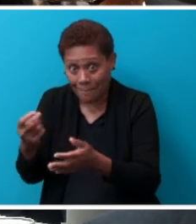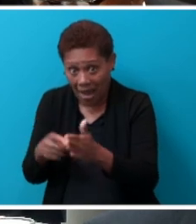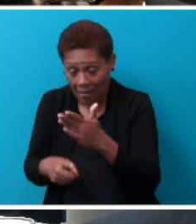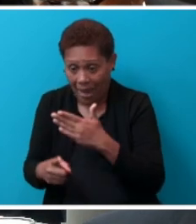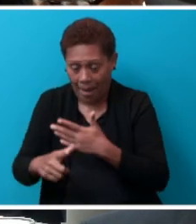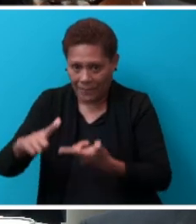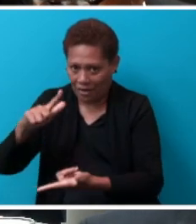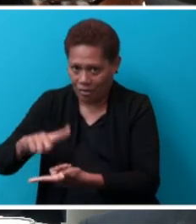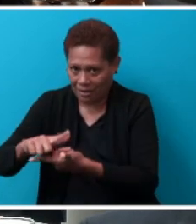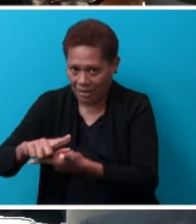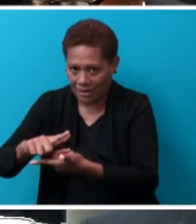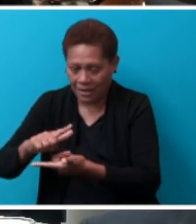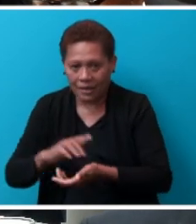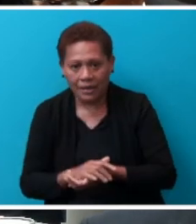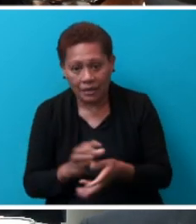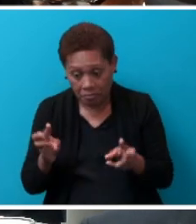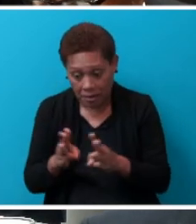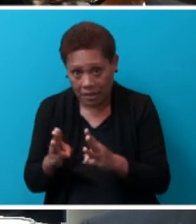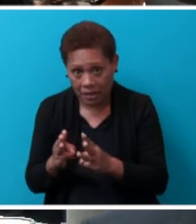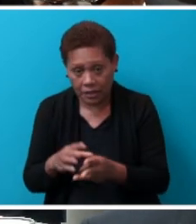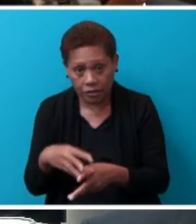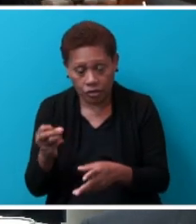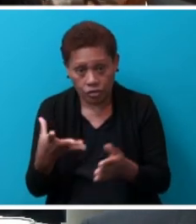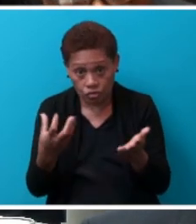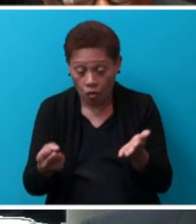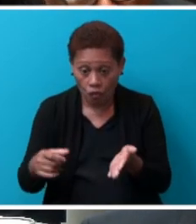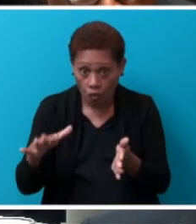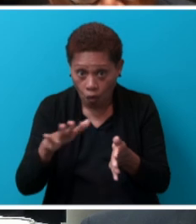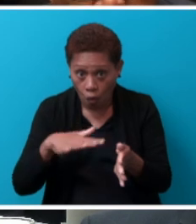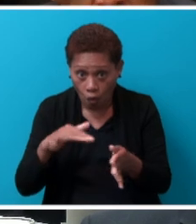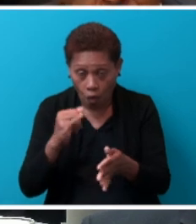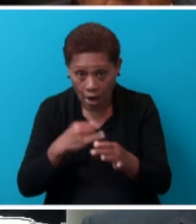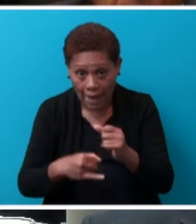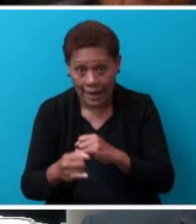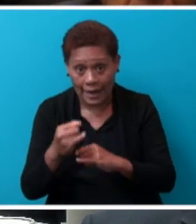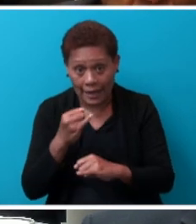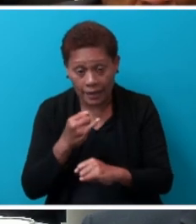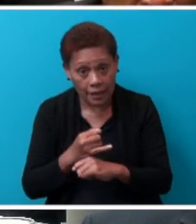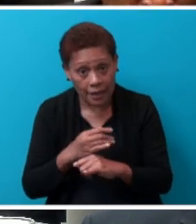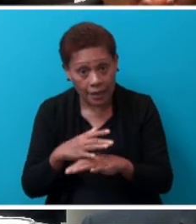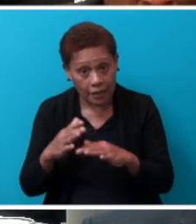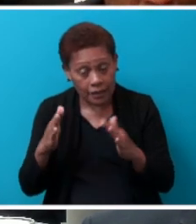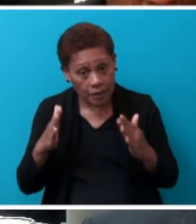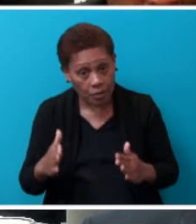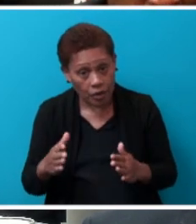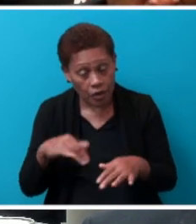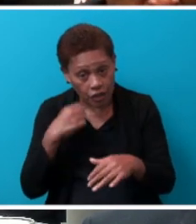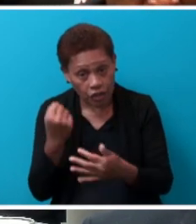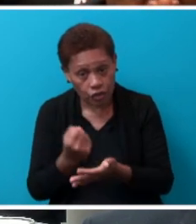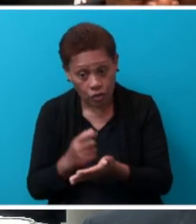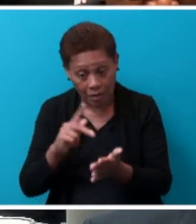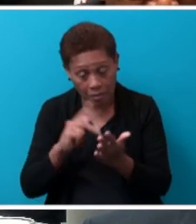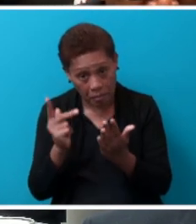and regulations, both our national standards and those set by international aviation bodies. This ensures that the project not